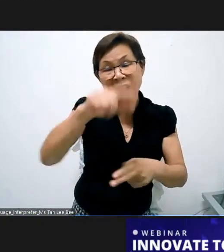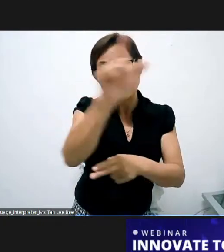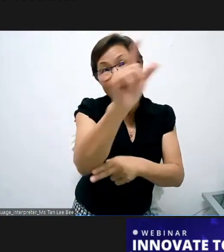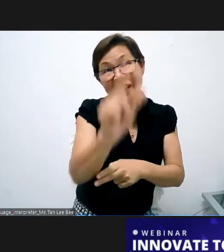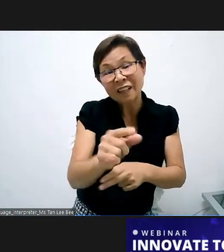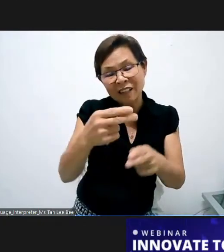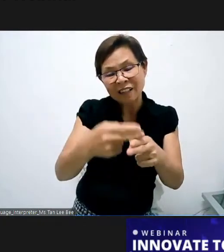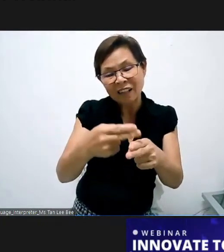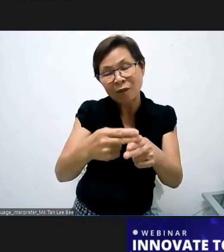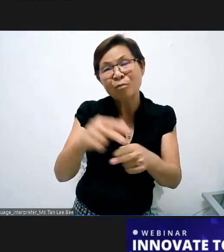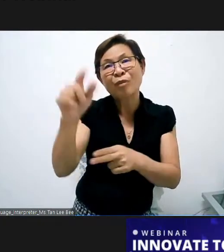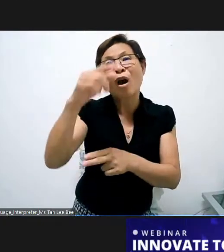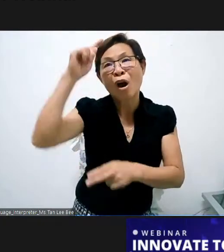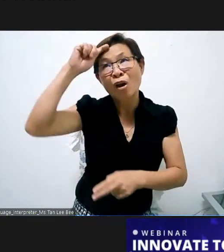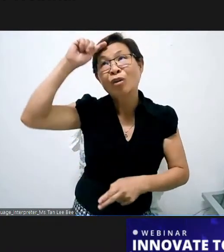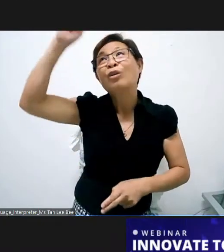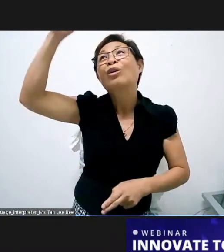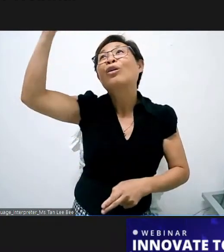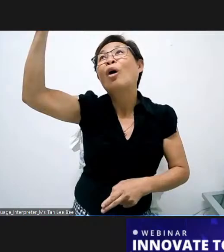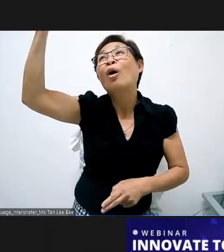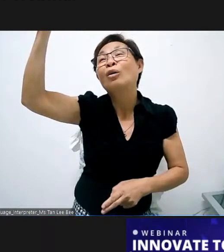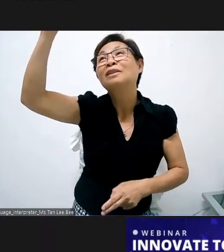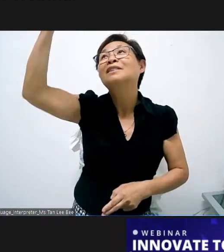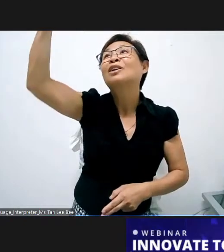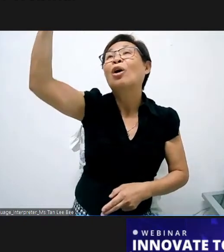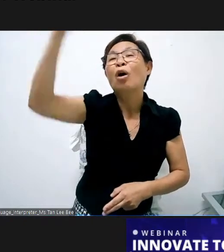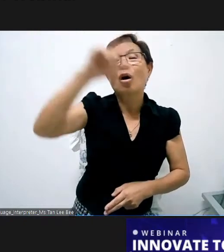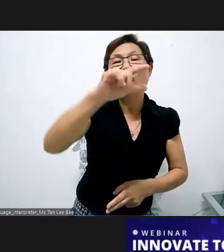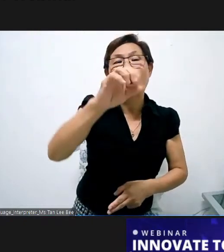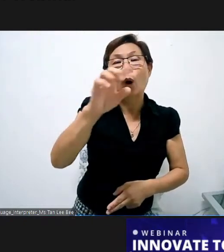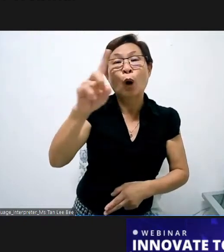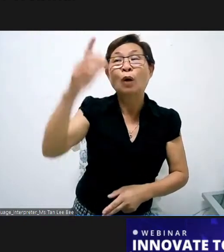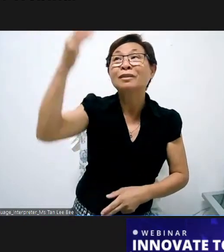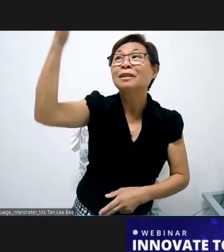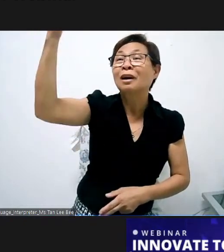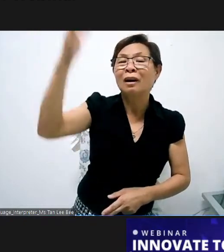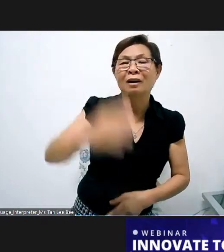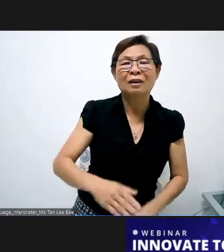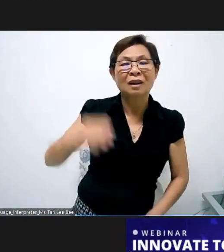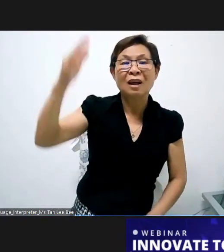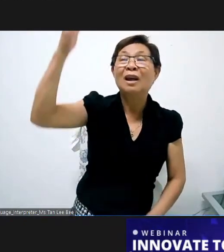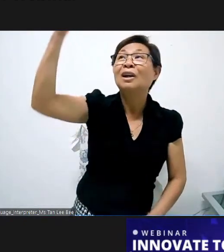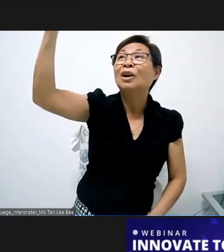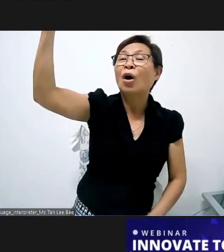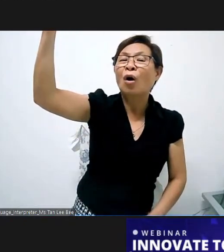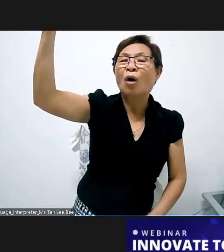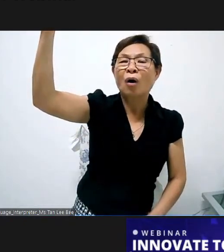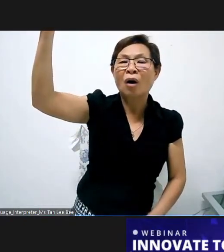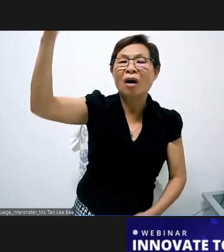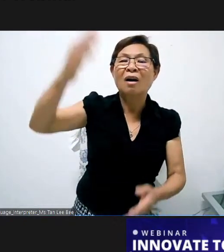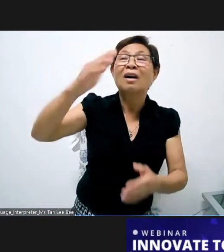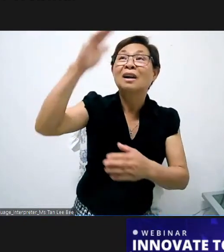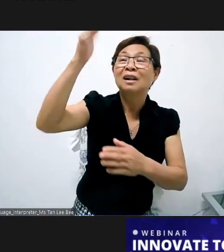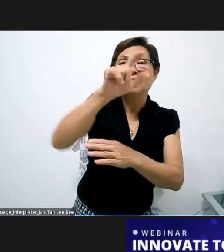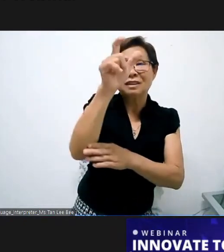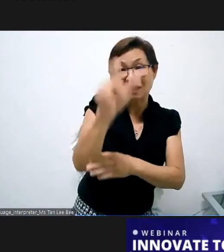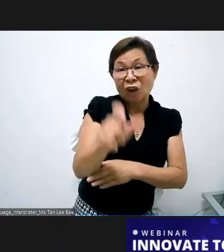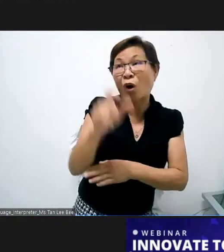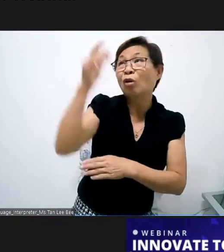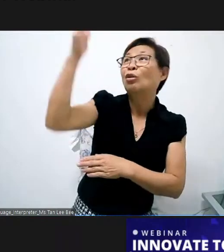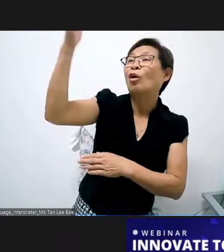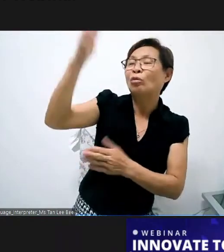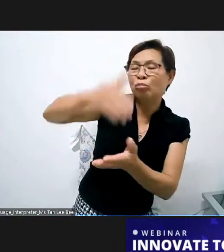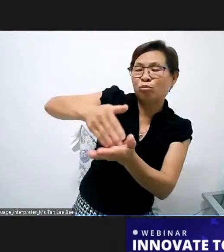mind. And this God were kicked out of the heaven, and he is